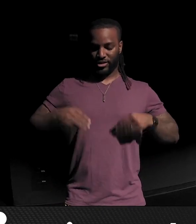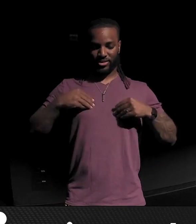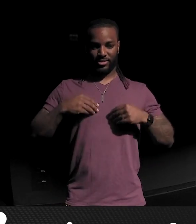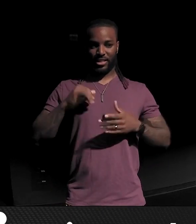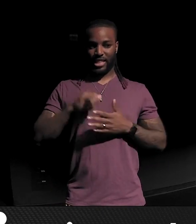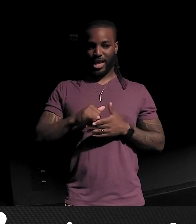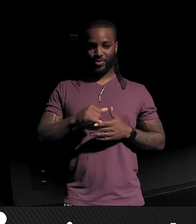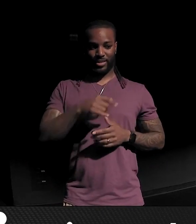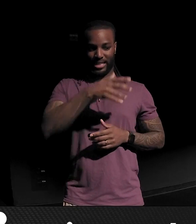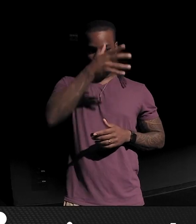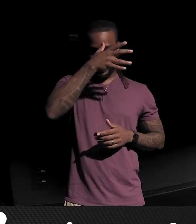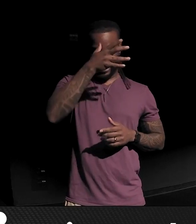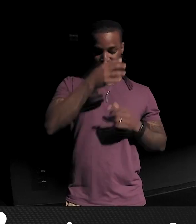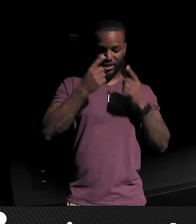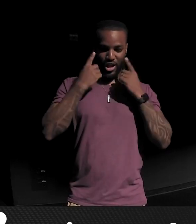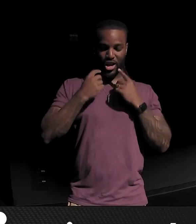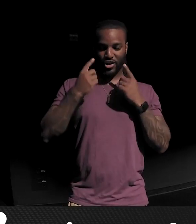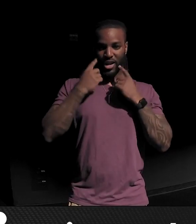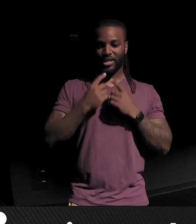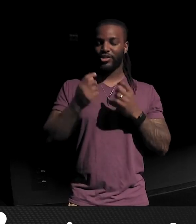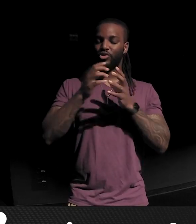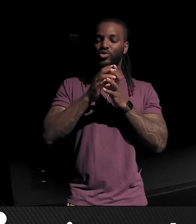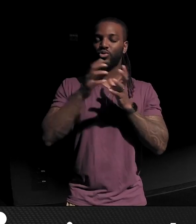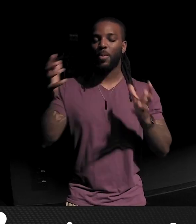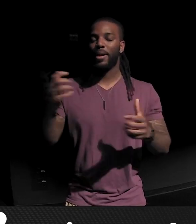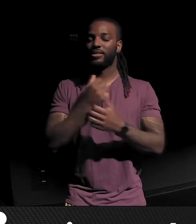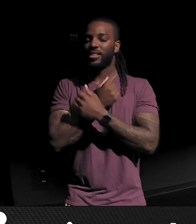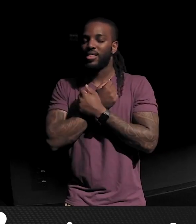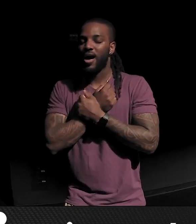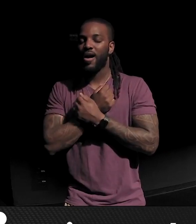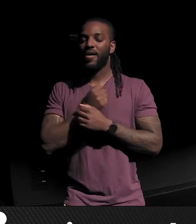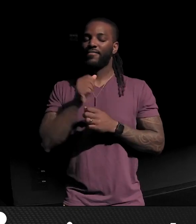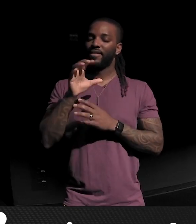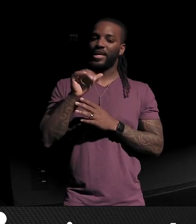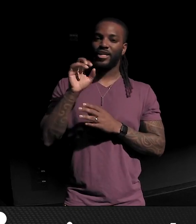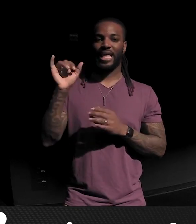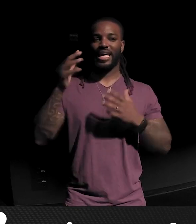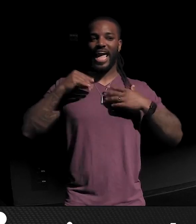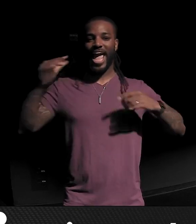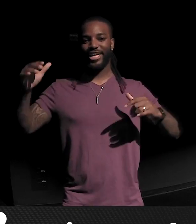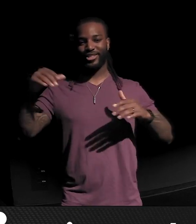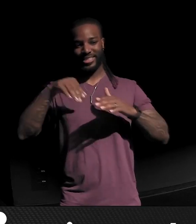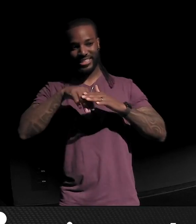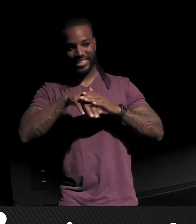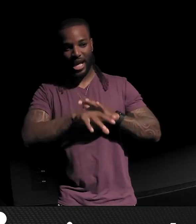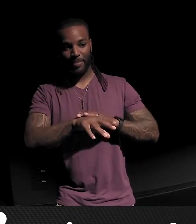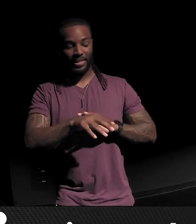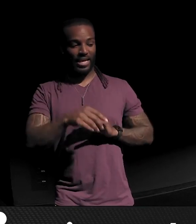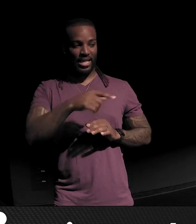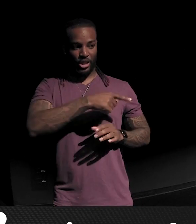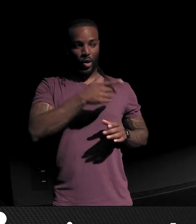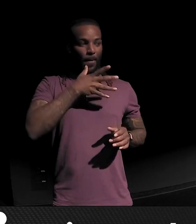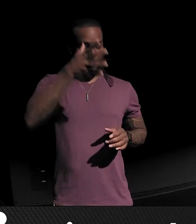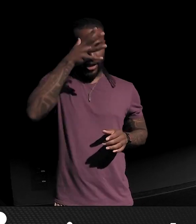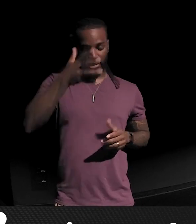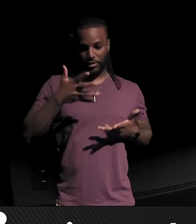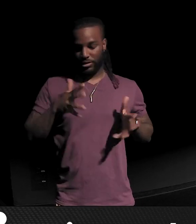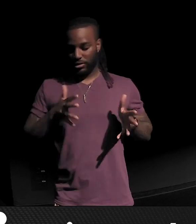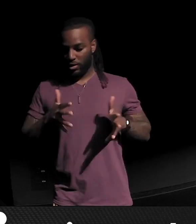amazed at their simple act of love and care. It was like angels stepped in. What I've been fretting about all night, that I'm not